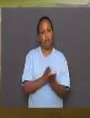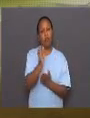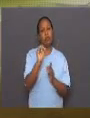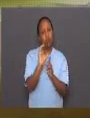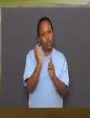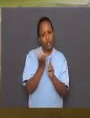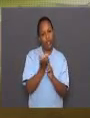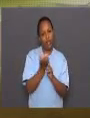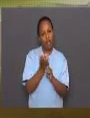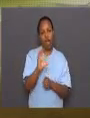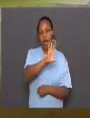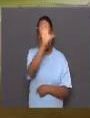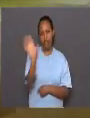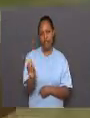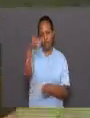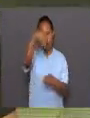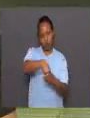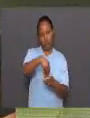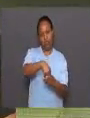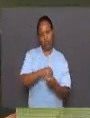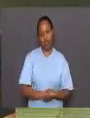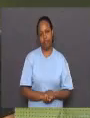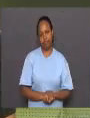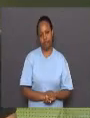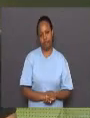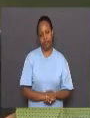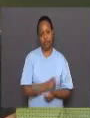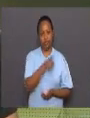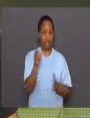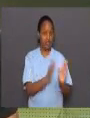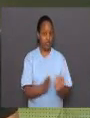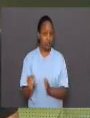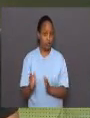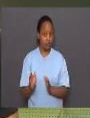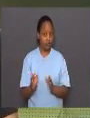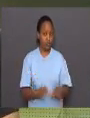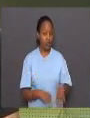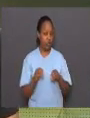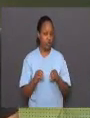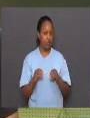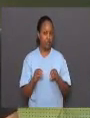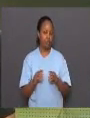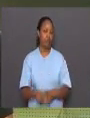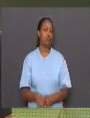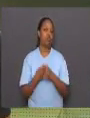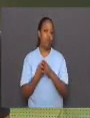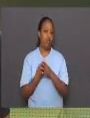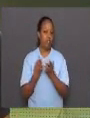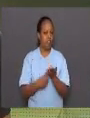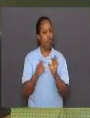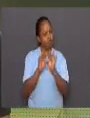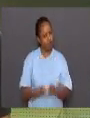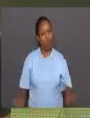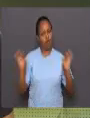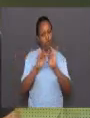situation in Africa. If you are ready, students, we will begin this